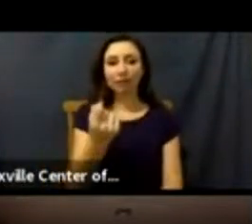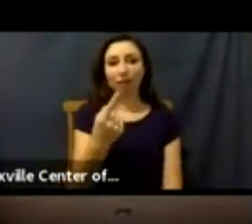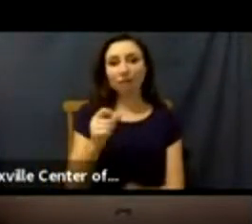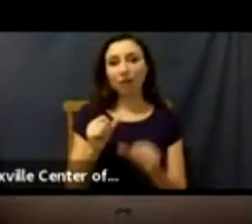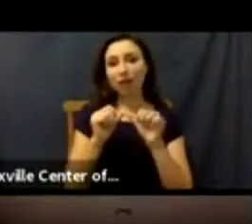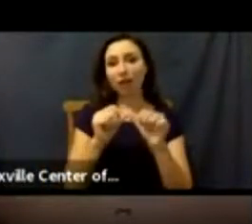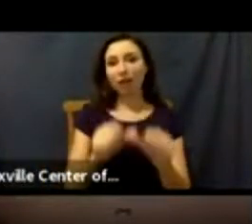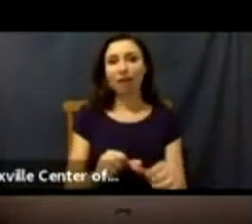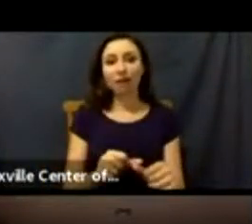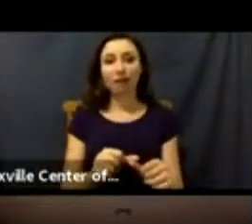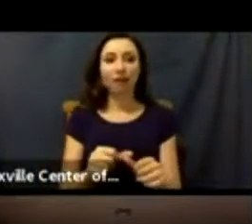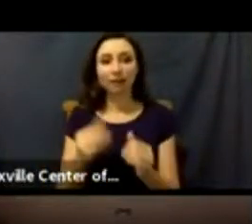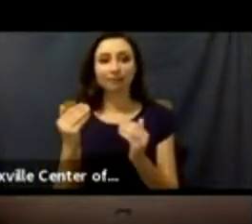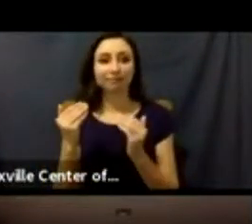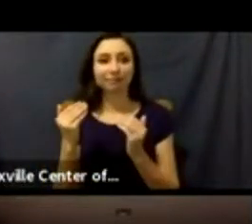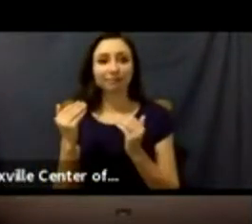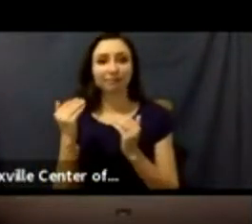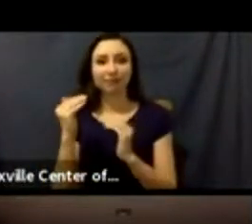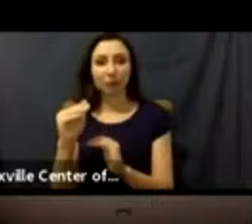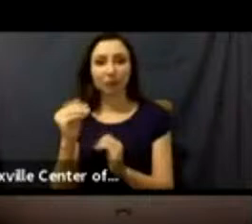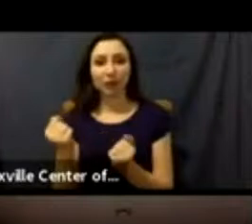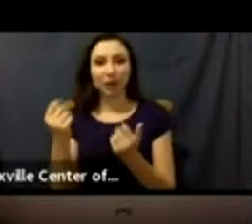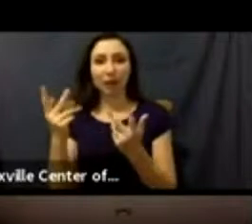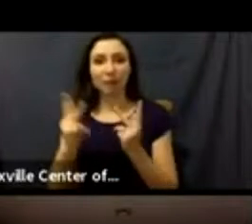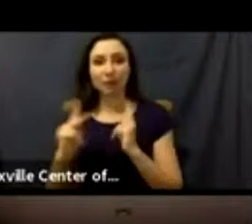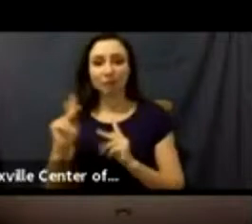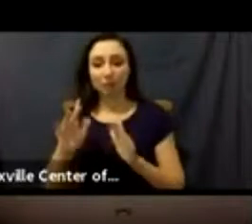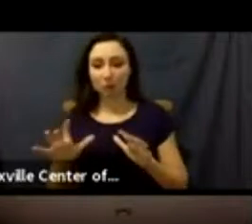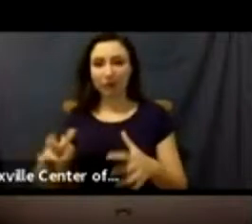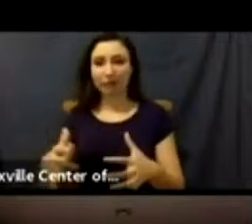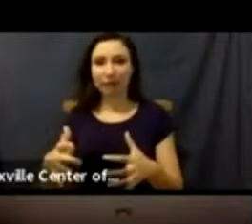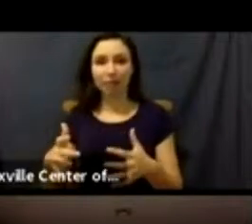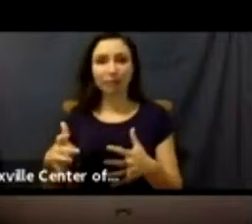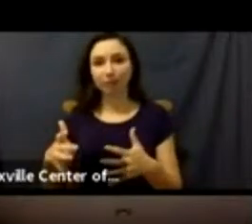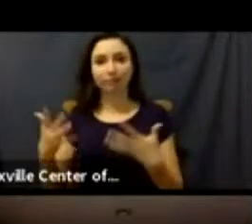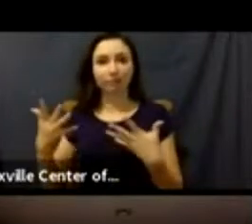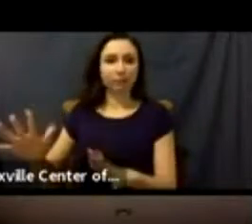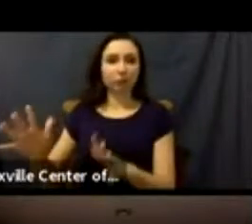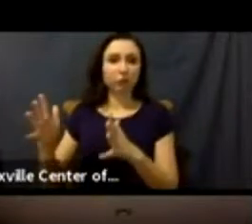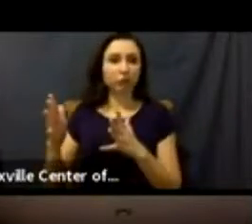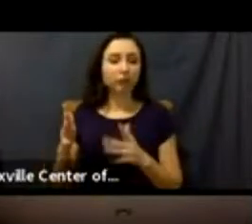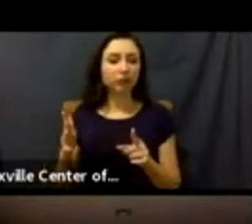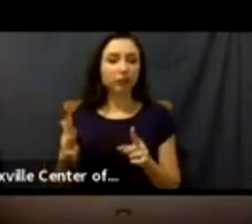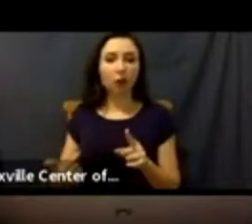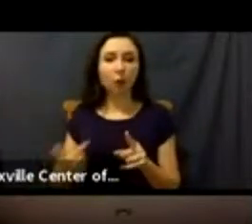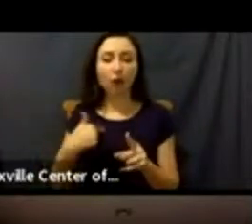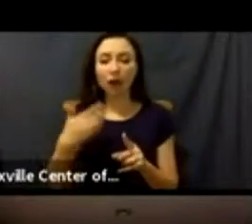size lifted. And so I just knowing that we're not,